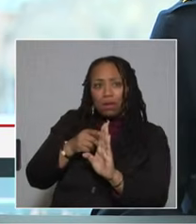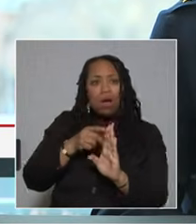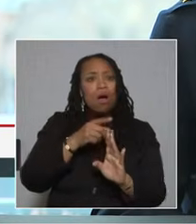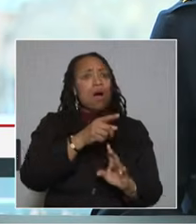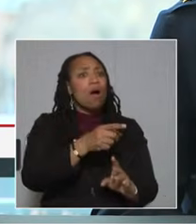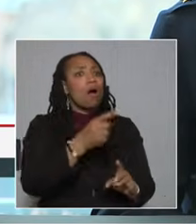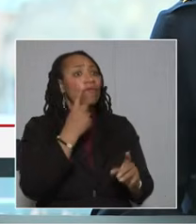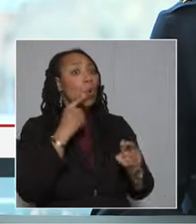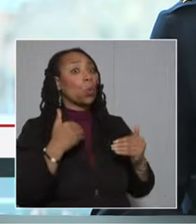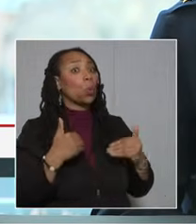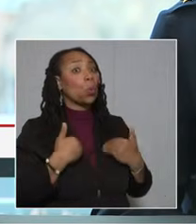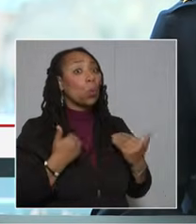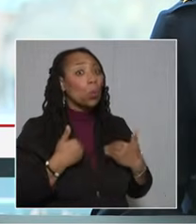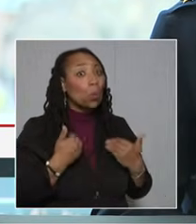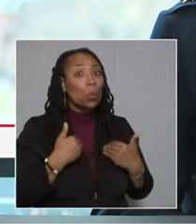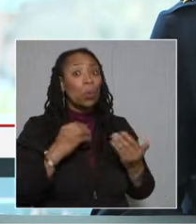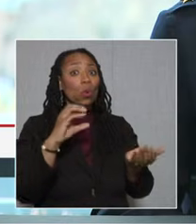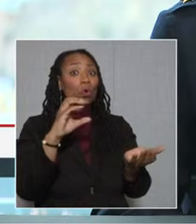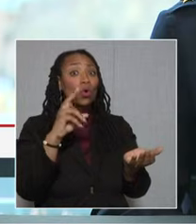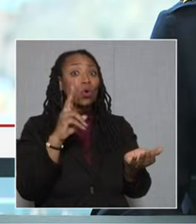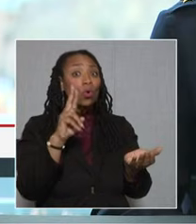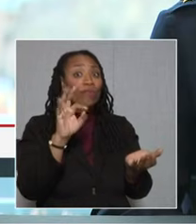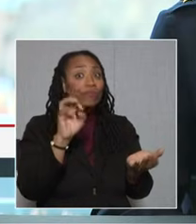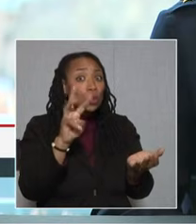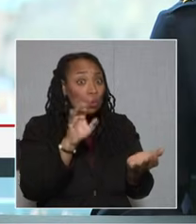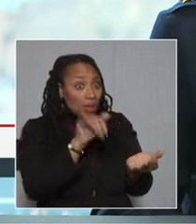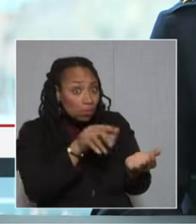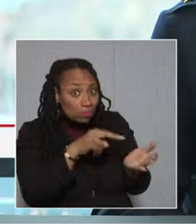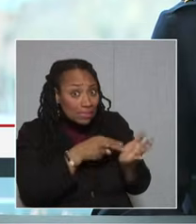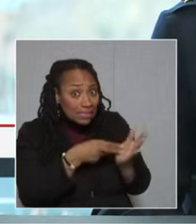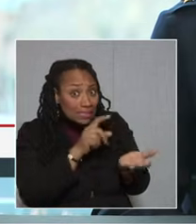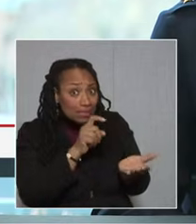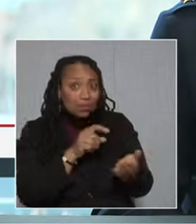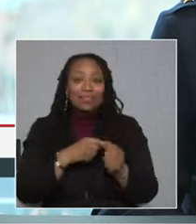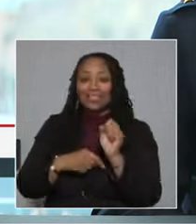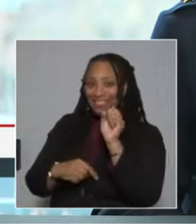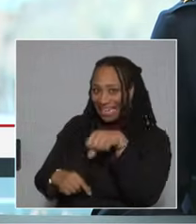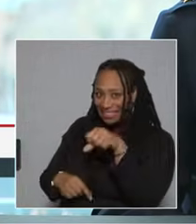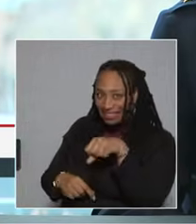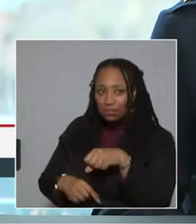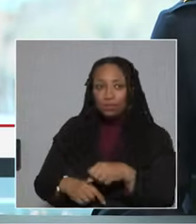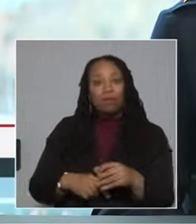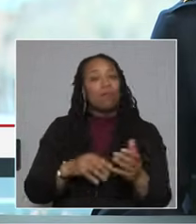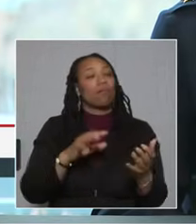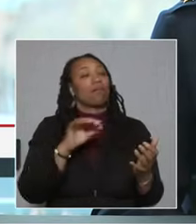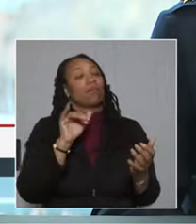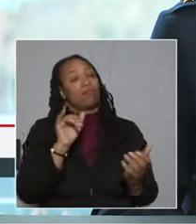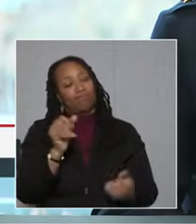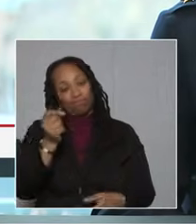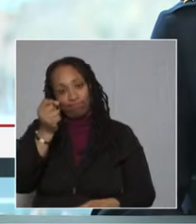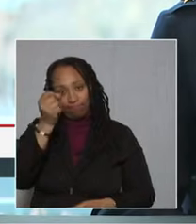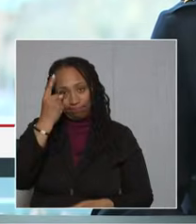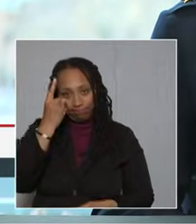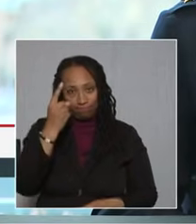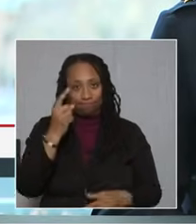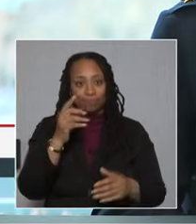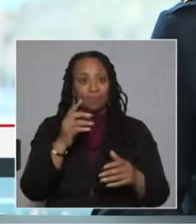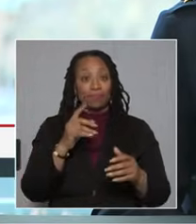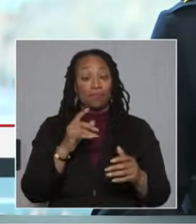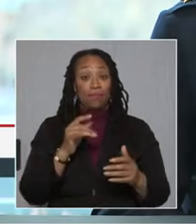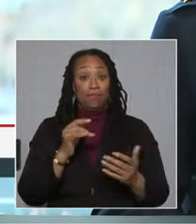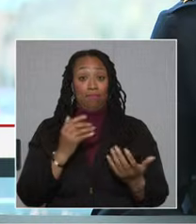curfew? That was a date that was associated with that? yes, ma'am. Oh, I got it. Okay. I wasn't aware of that, but